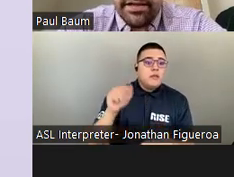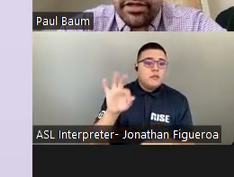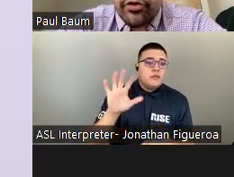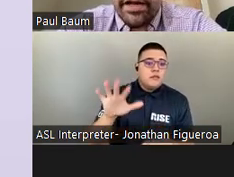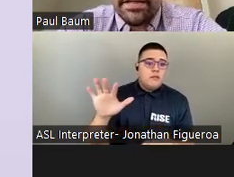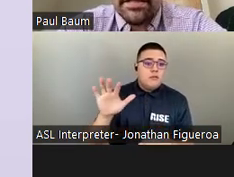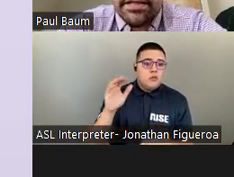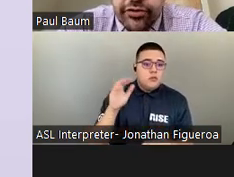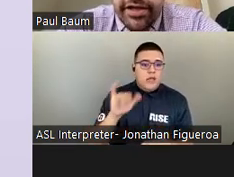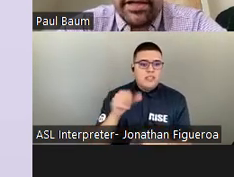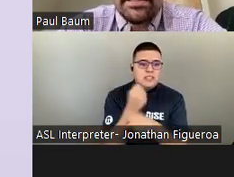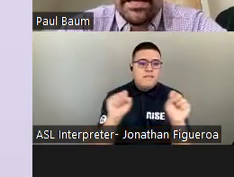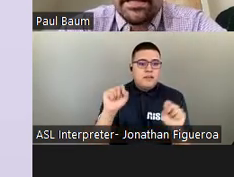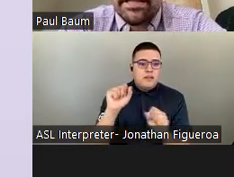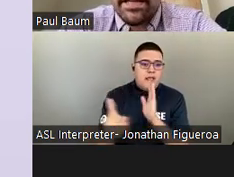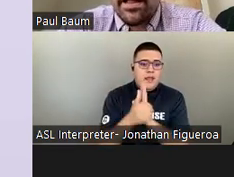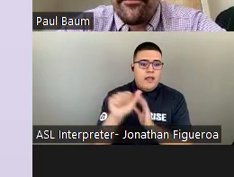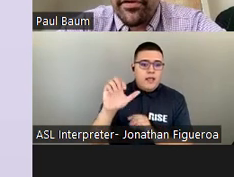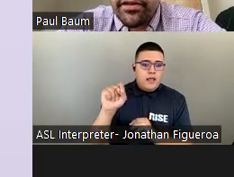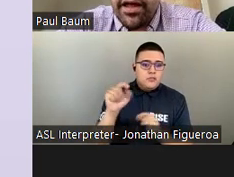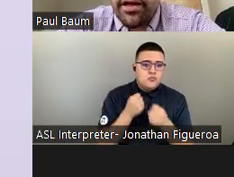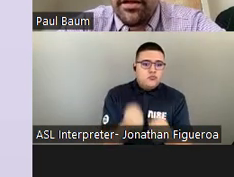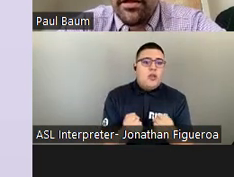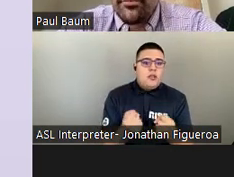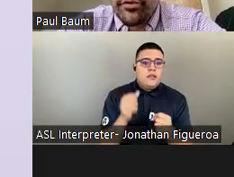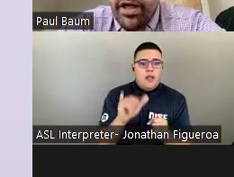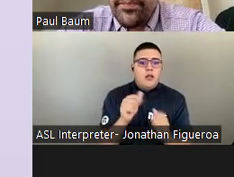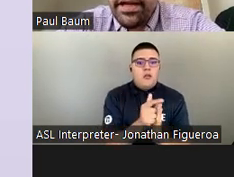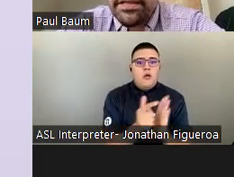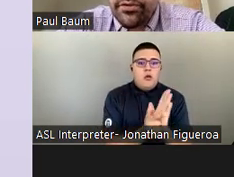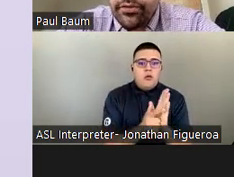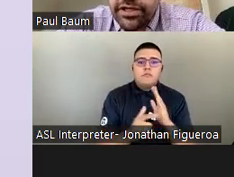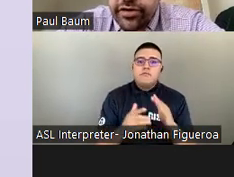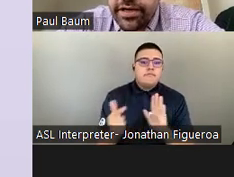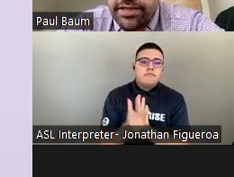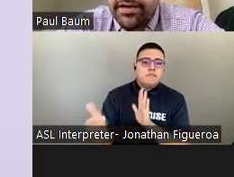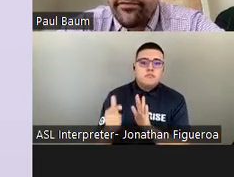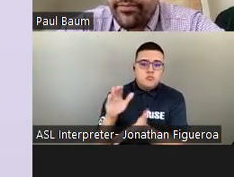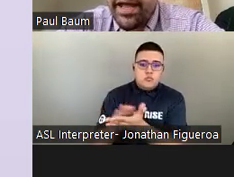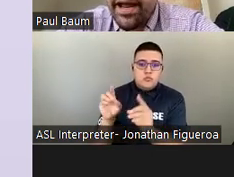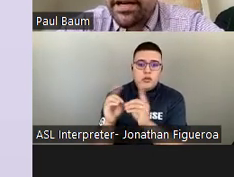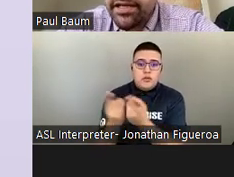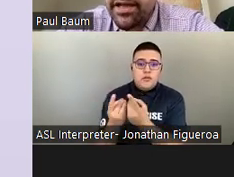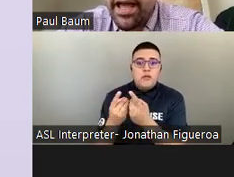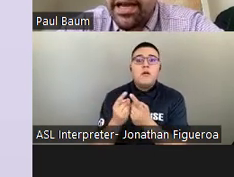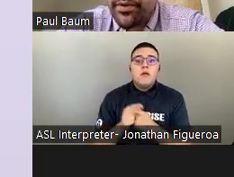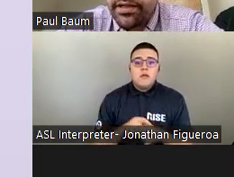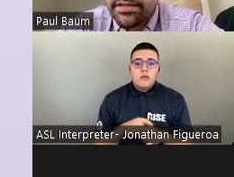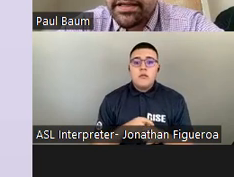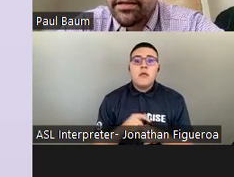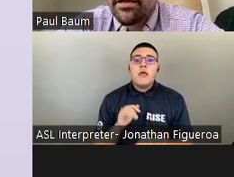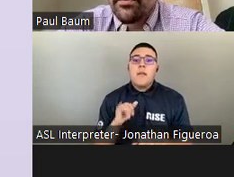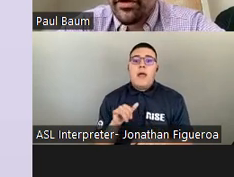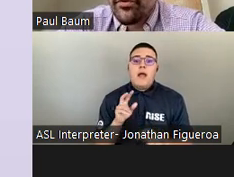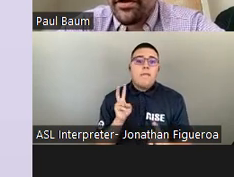Act, strengthens existing California law prohibiting school districts from enacting any